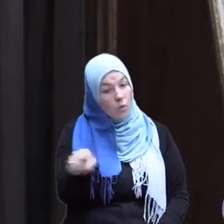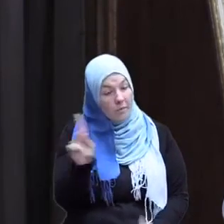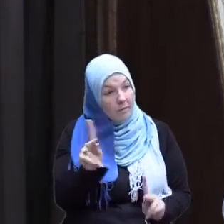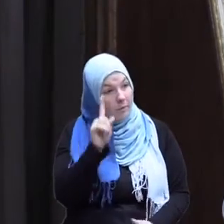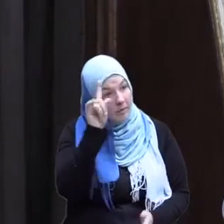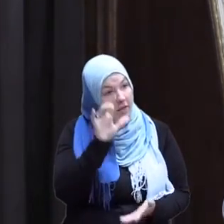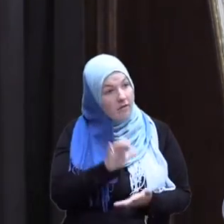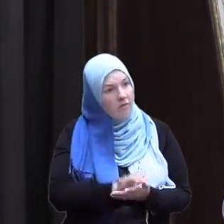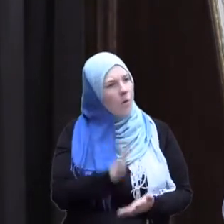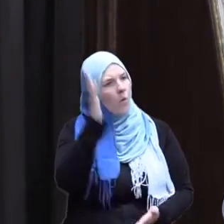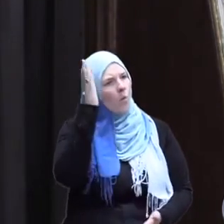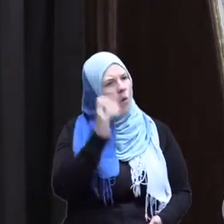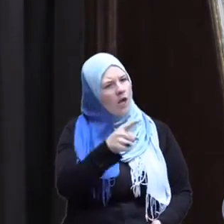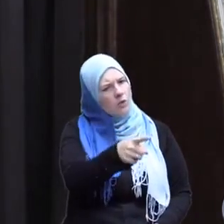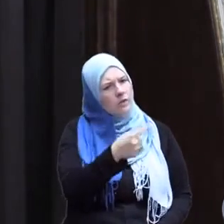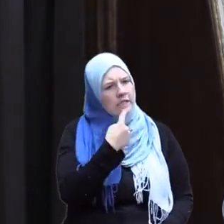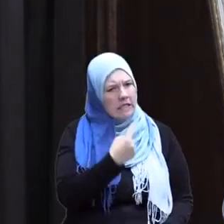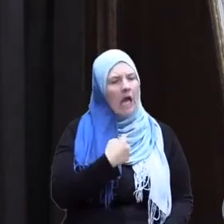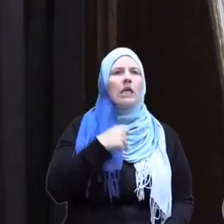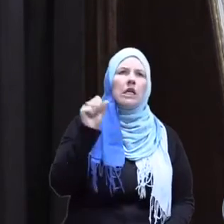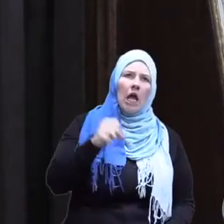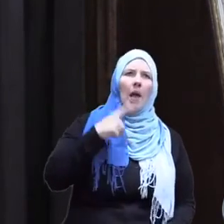you that which you do not do?